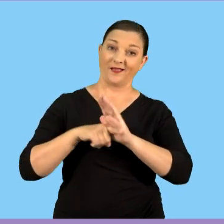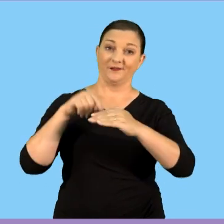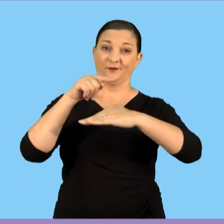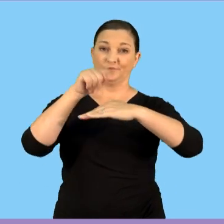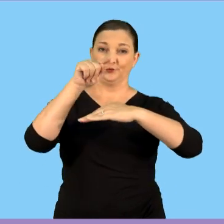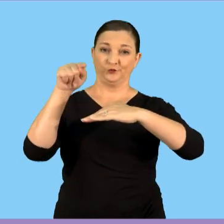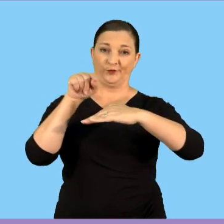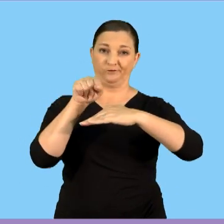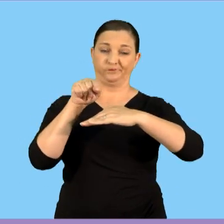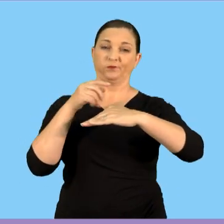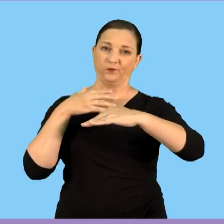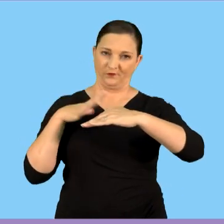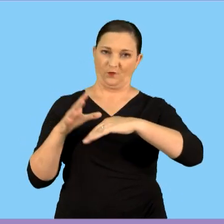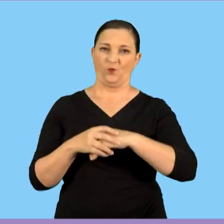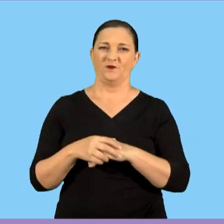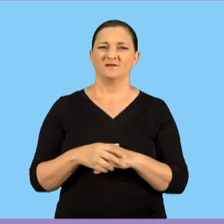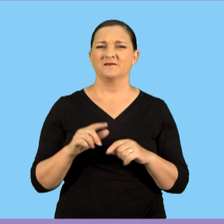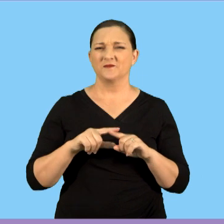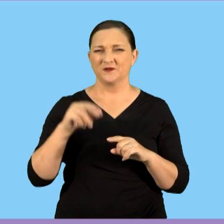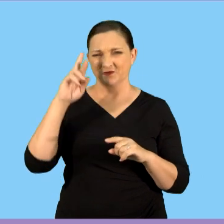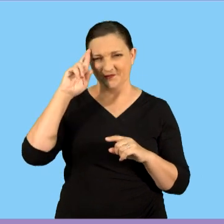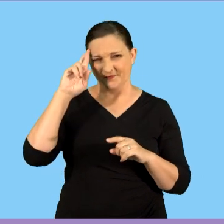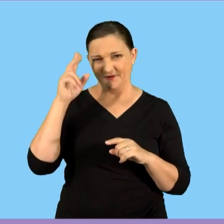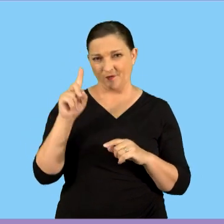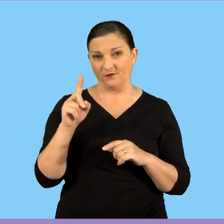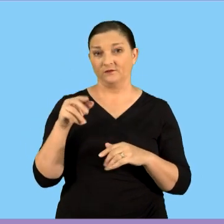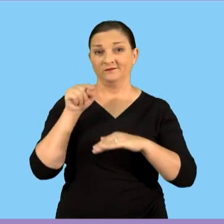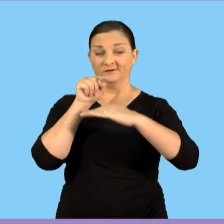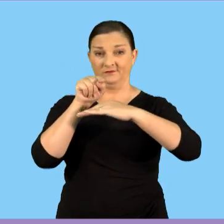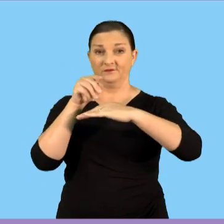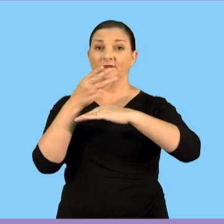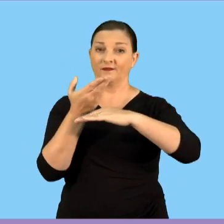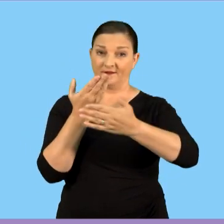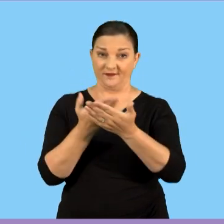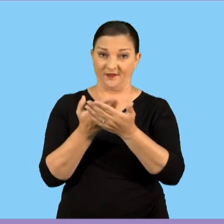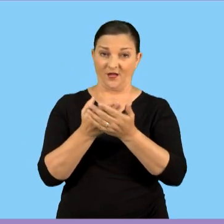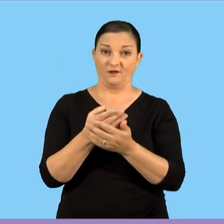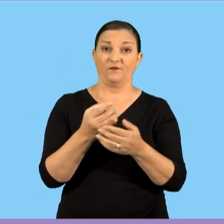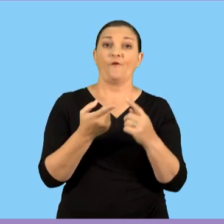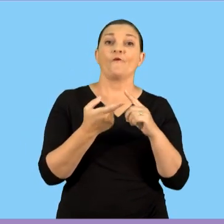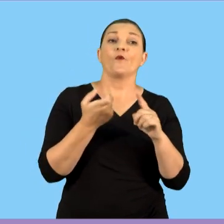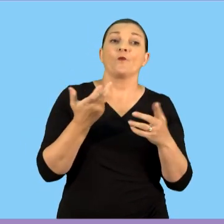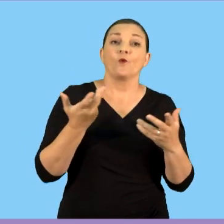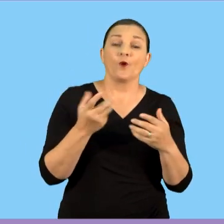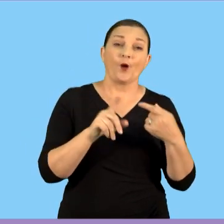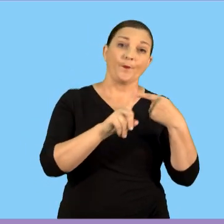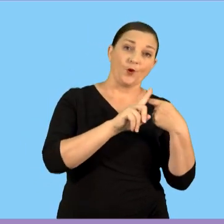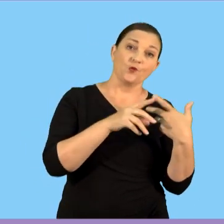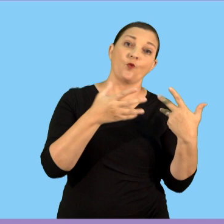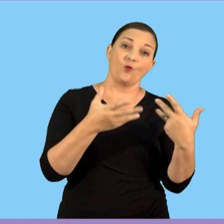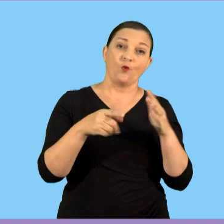want the negative square root. Remember, a square number can come from a positive number or